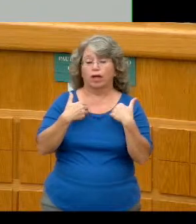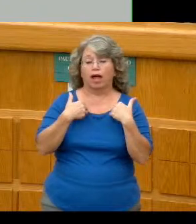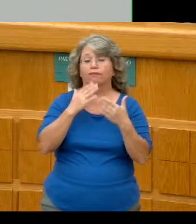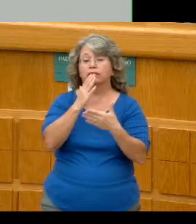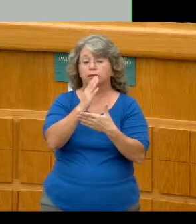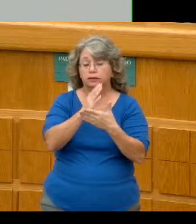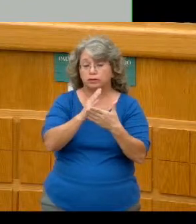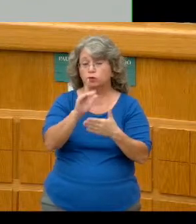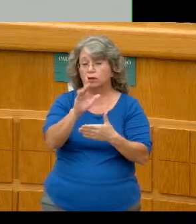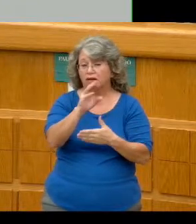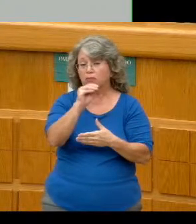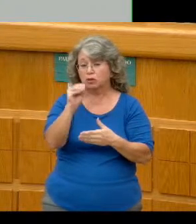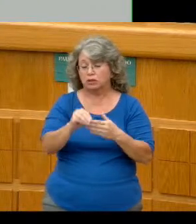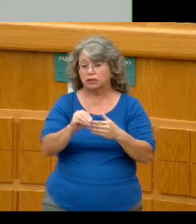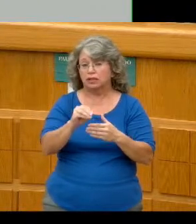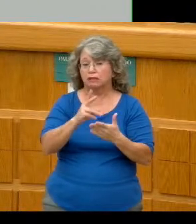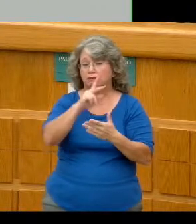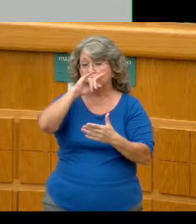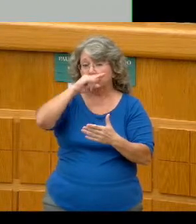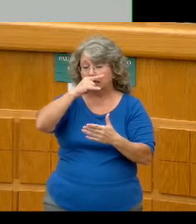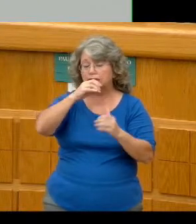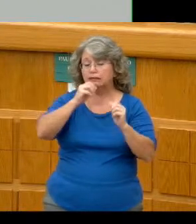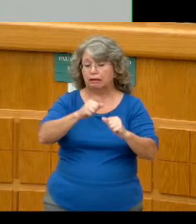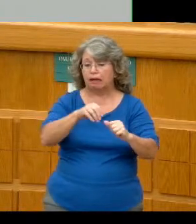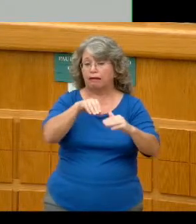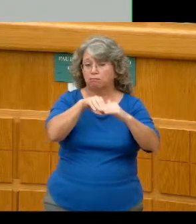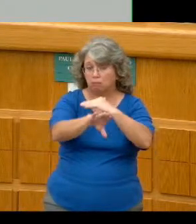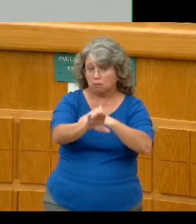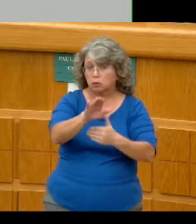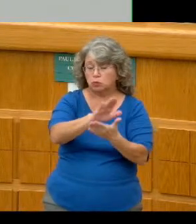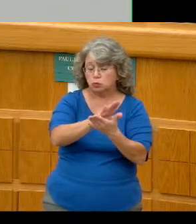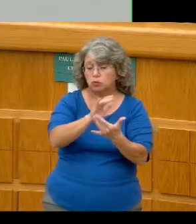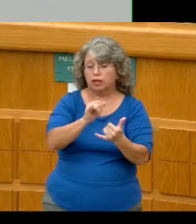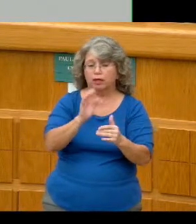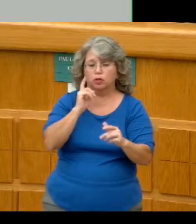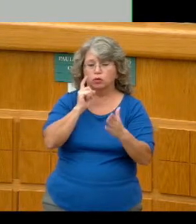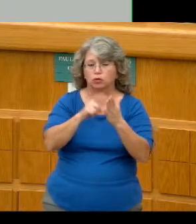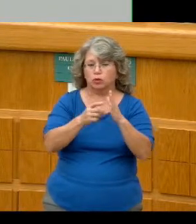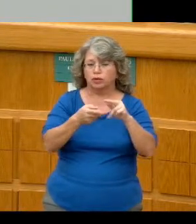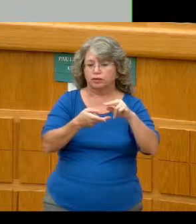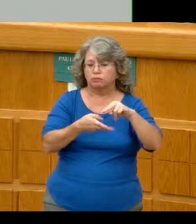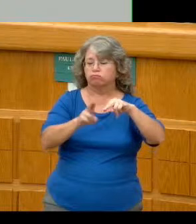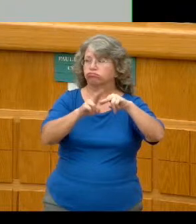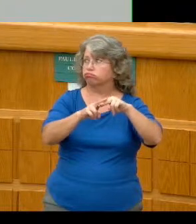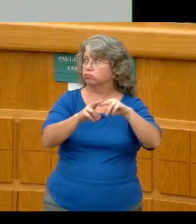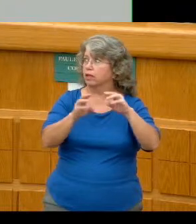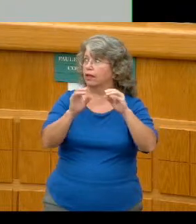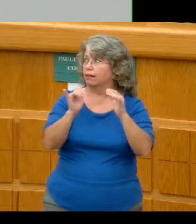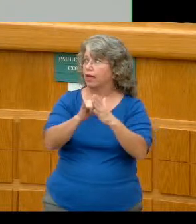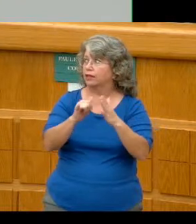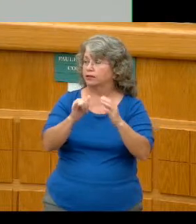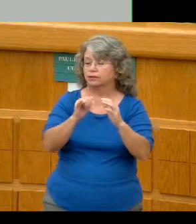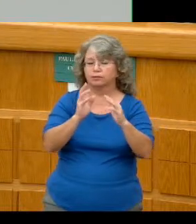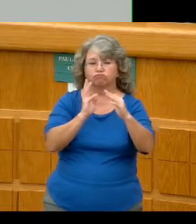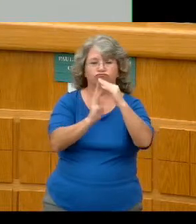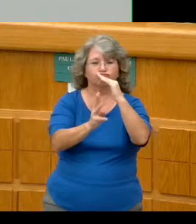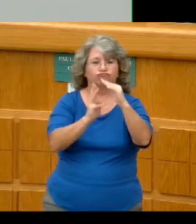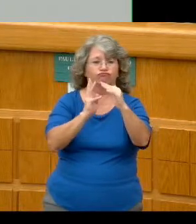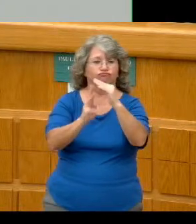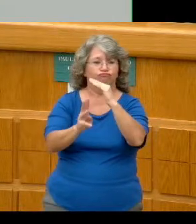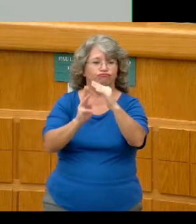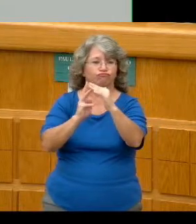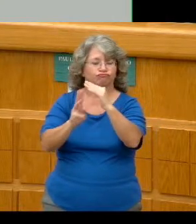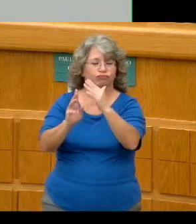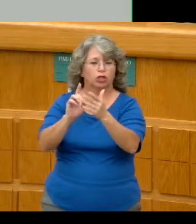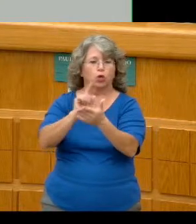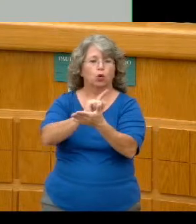face-to-face, 25%, you can see an uptick in that. Next week, we'll have 2 data points. This is a weekly average of foot traffic,